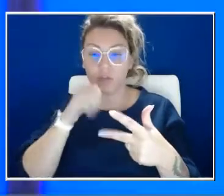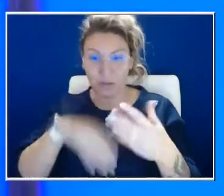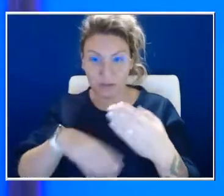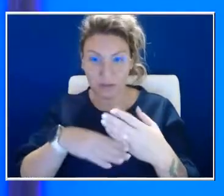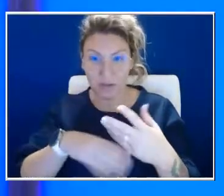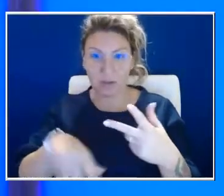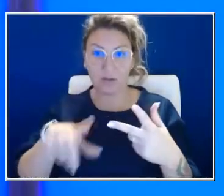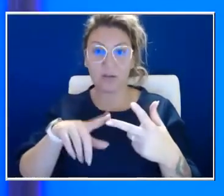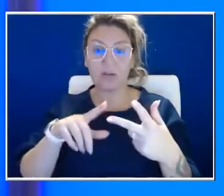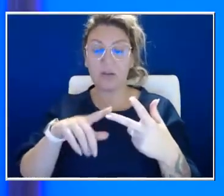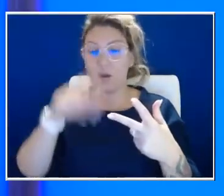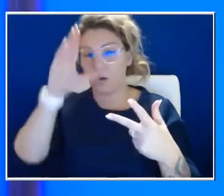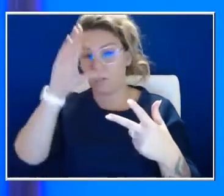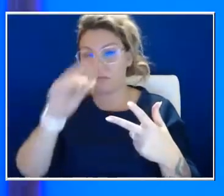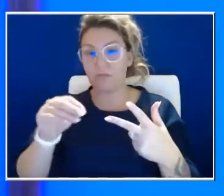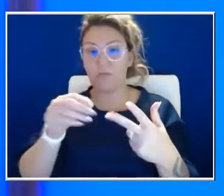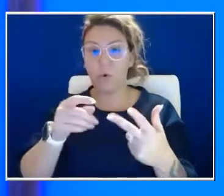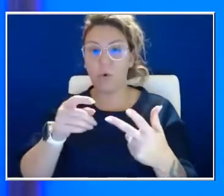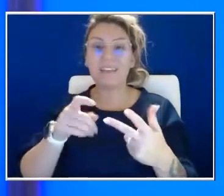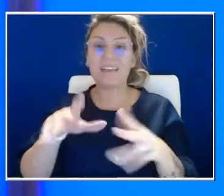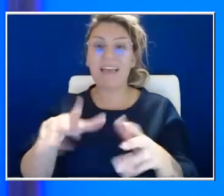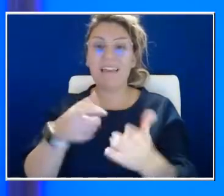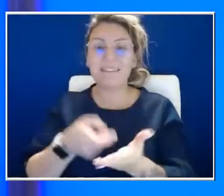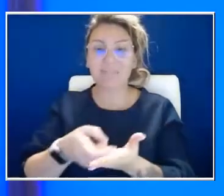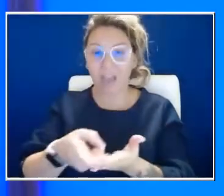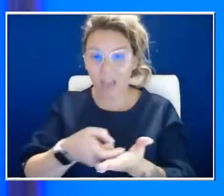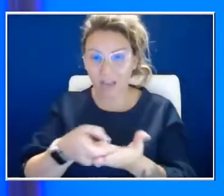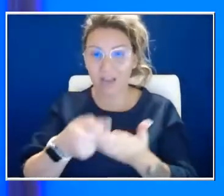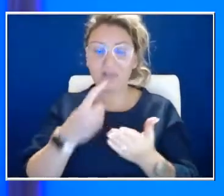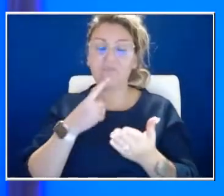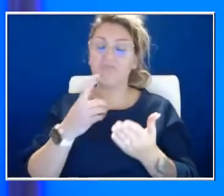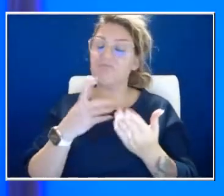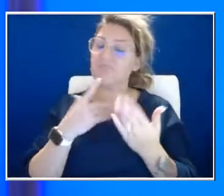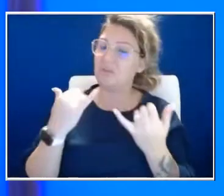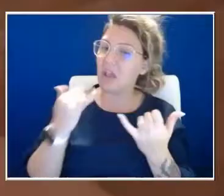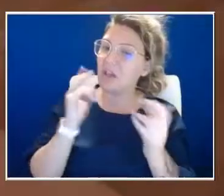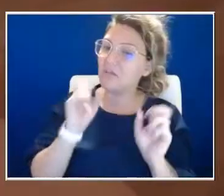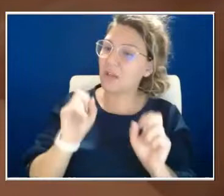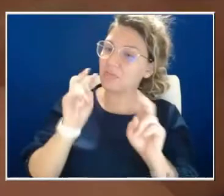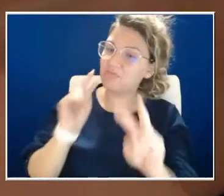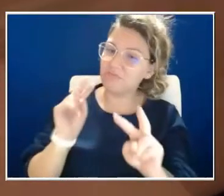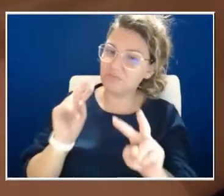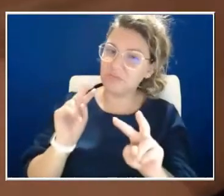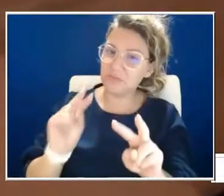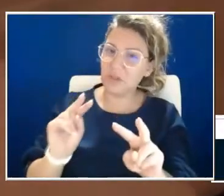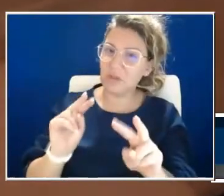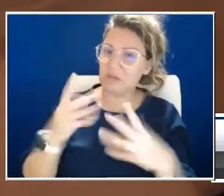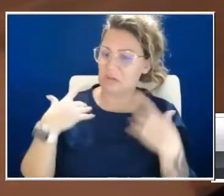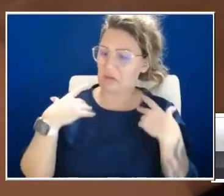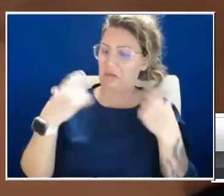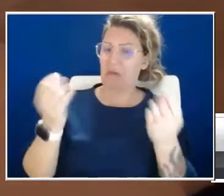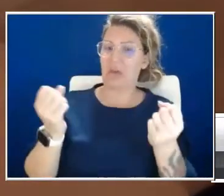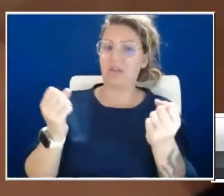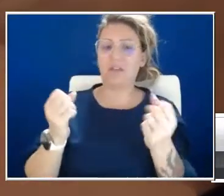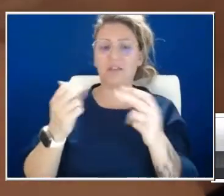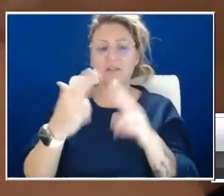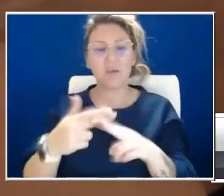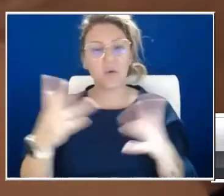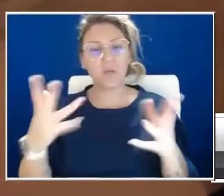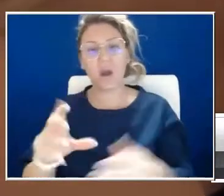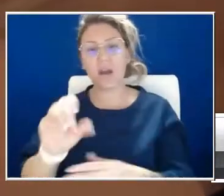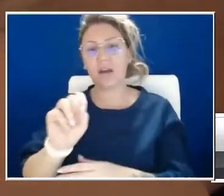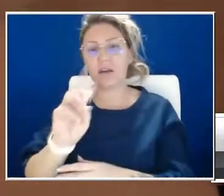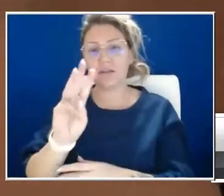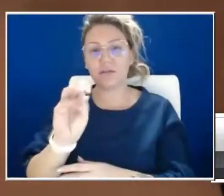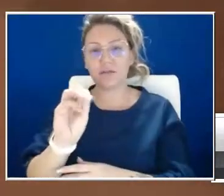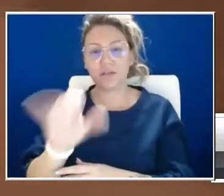way to keep a closer eye on the health and well-being of our student athletes. It's called SWAY. It's a baseline balance